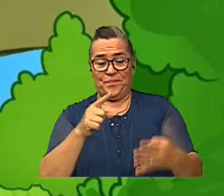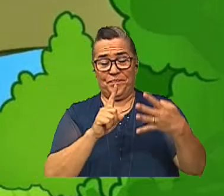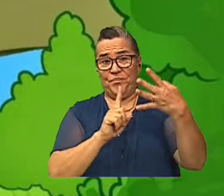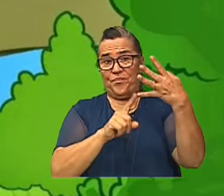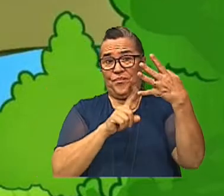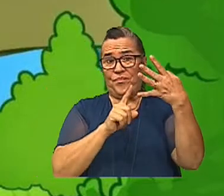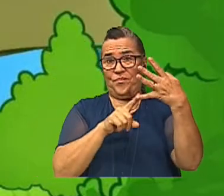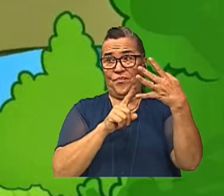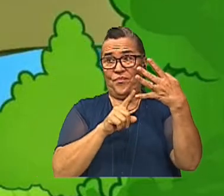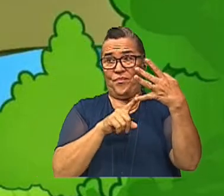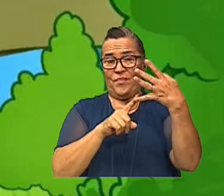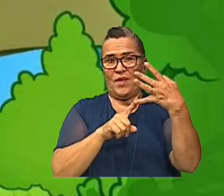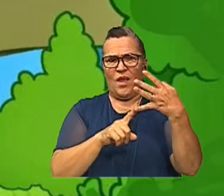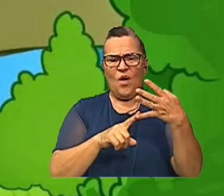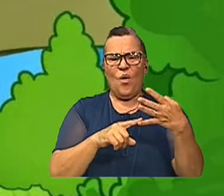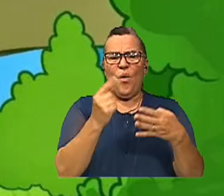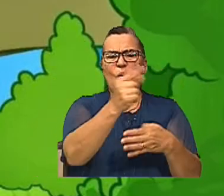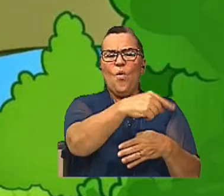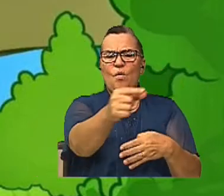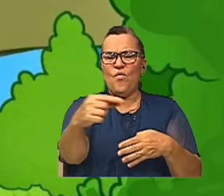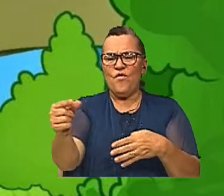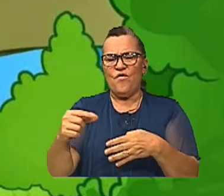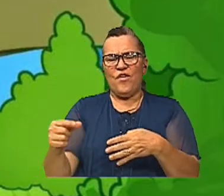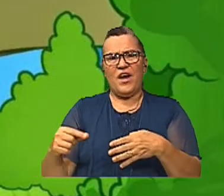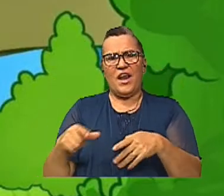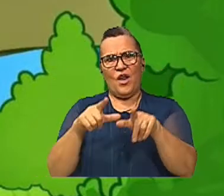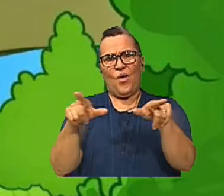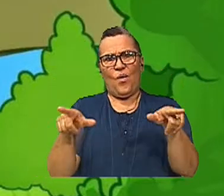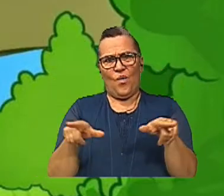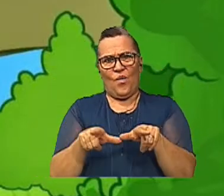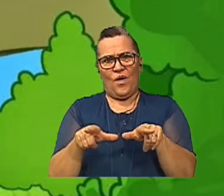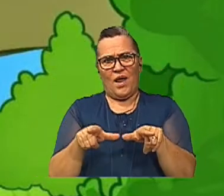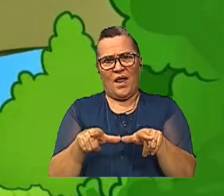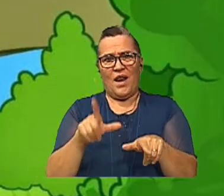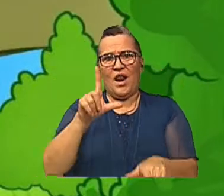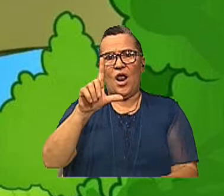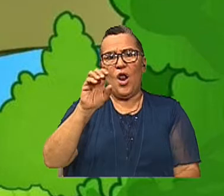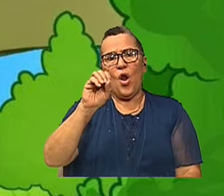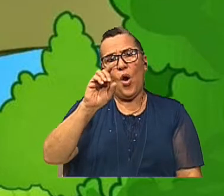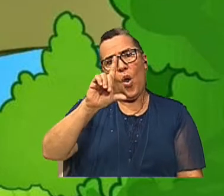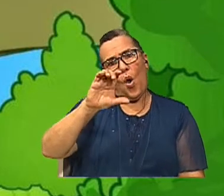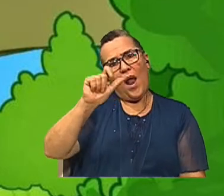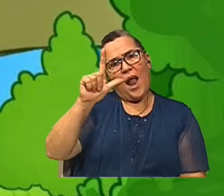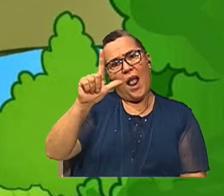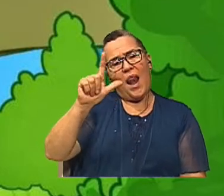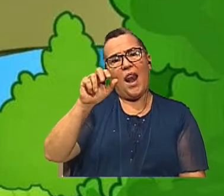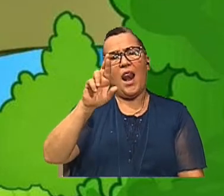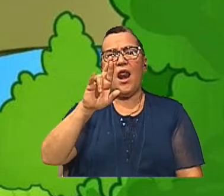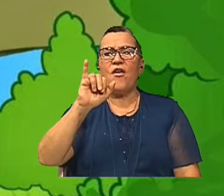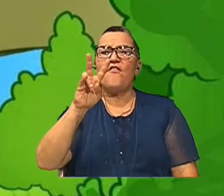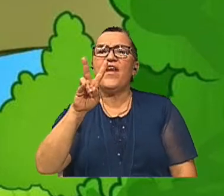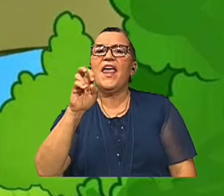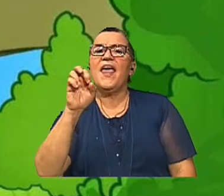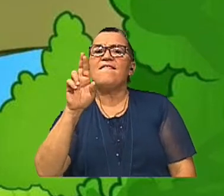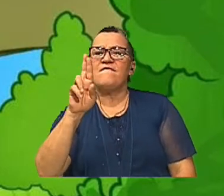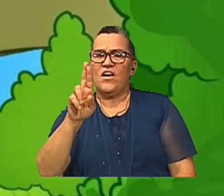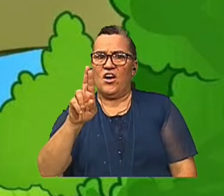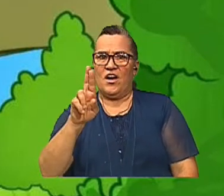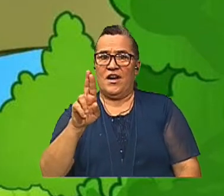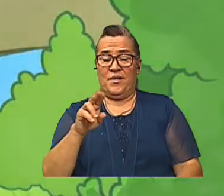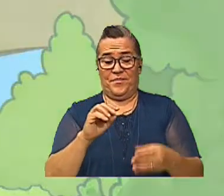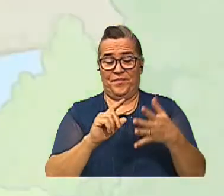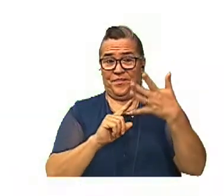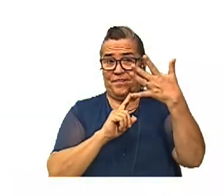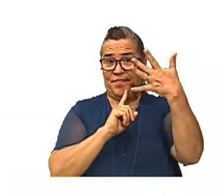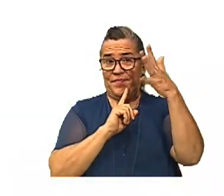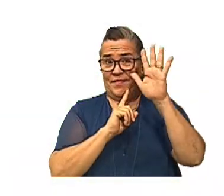Local river. Local river. There is a local river. Number